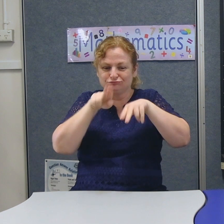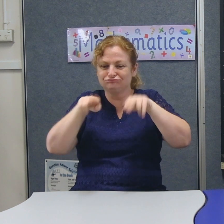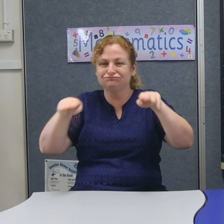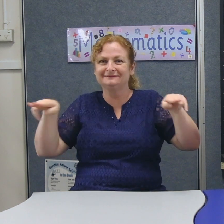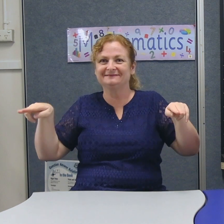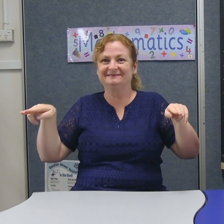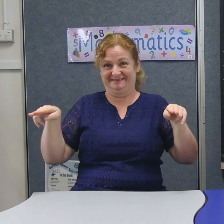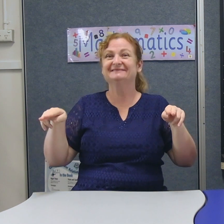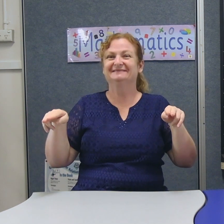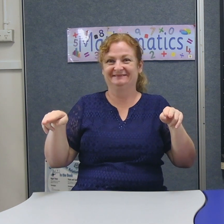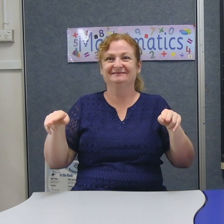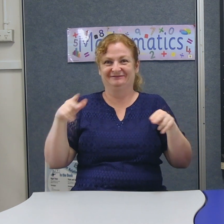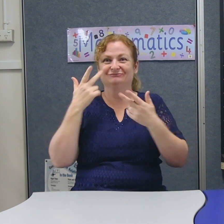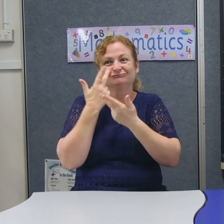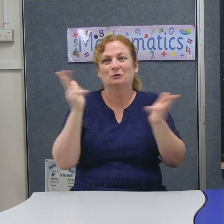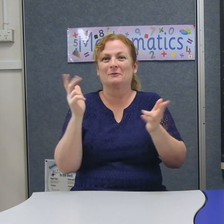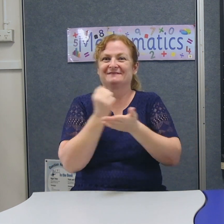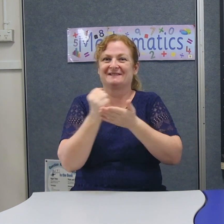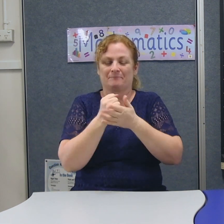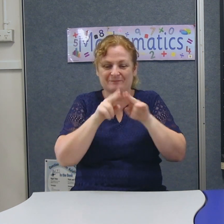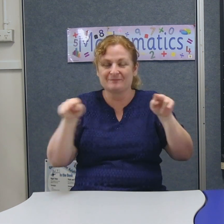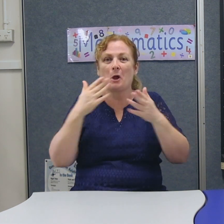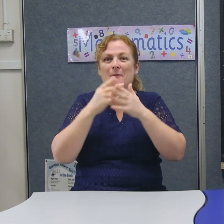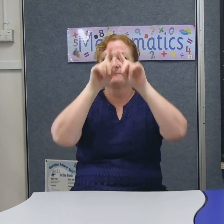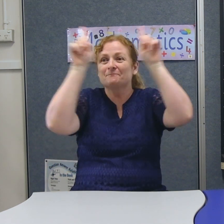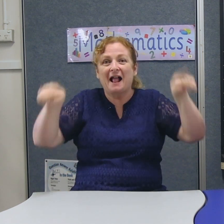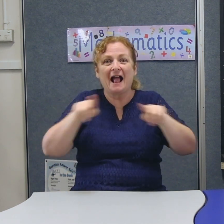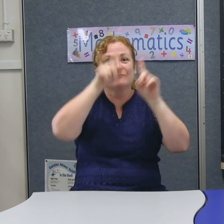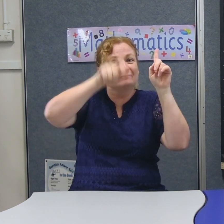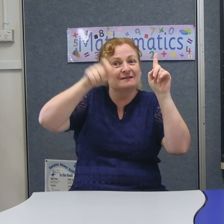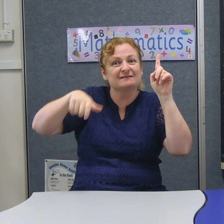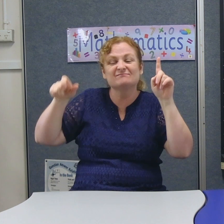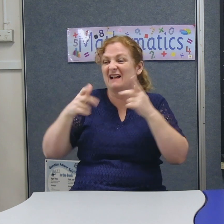numbers on a place value chart using drawings or other materials.